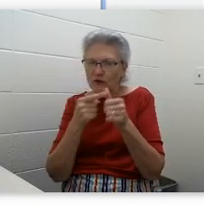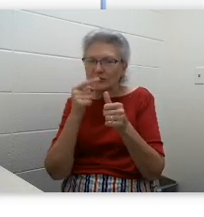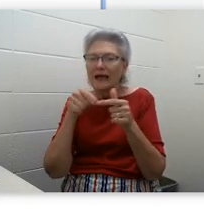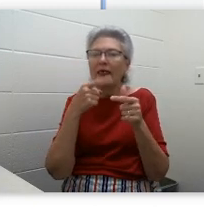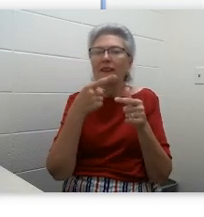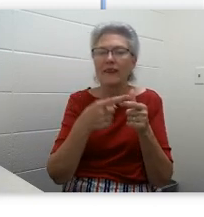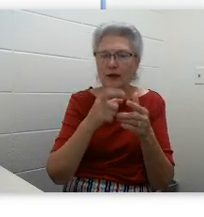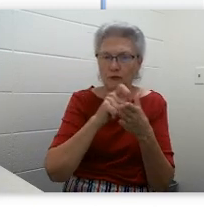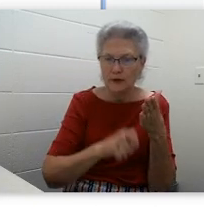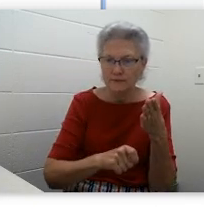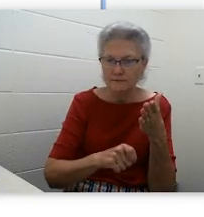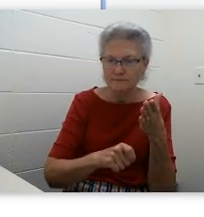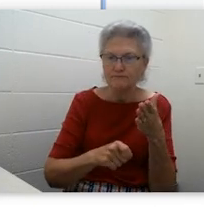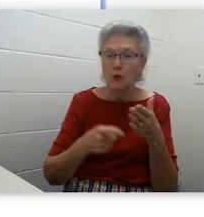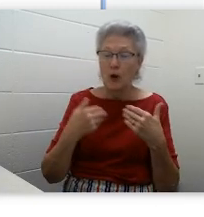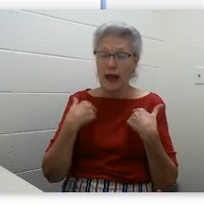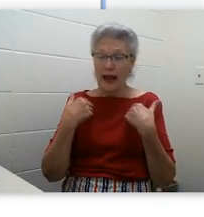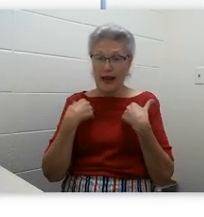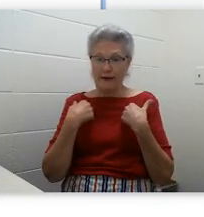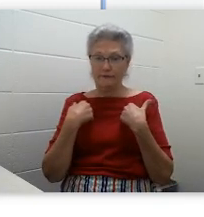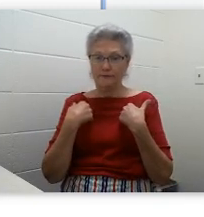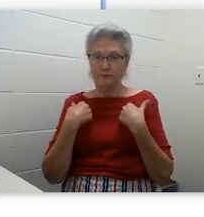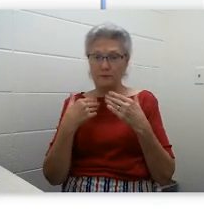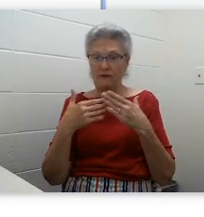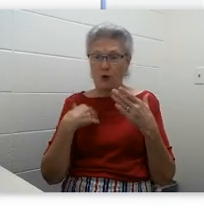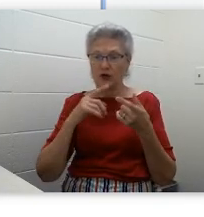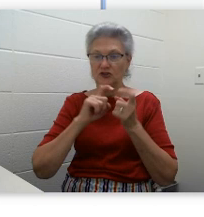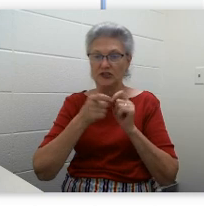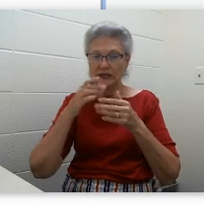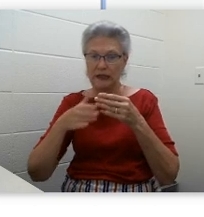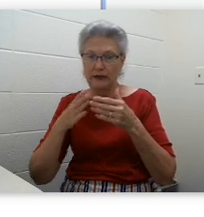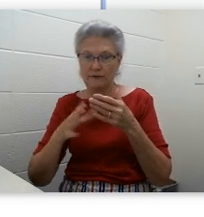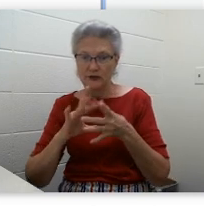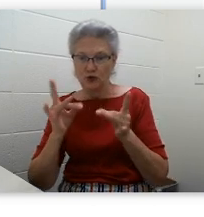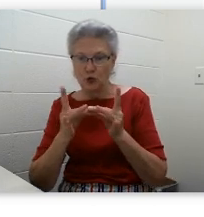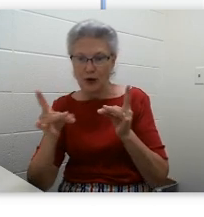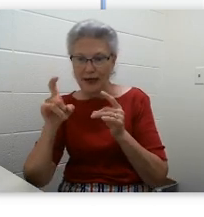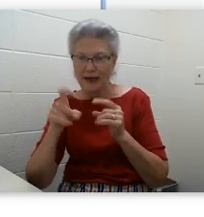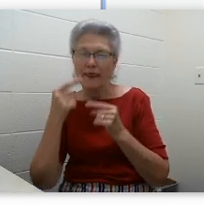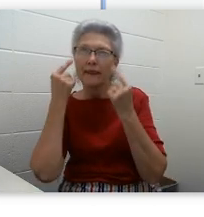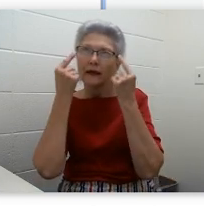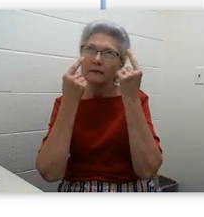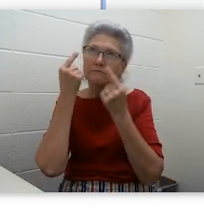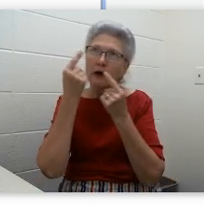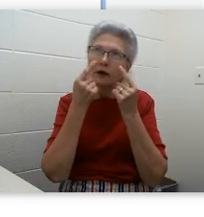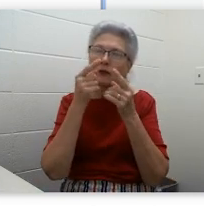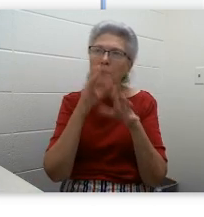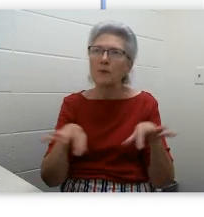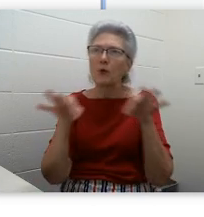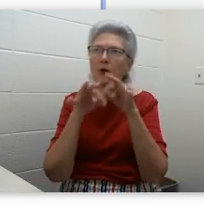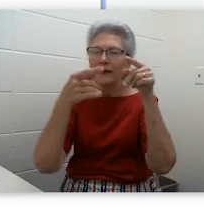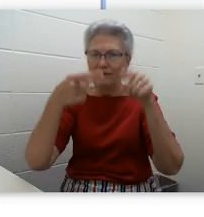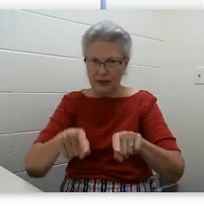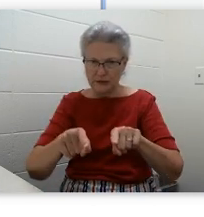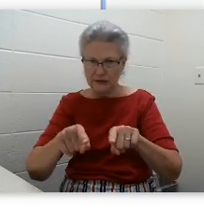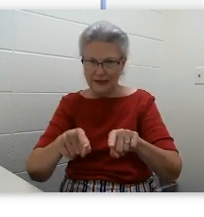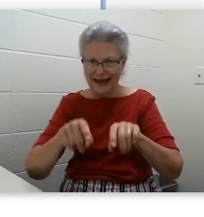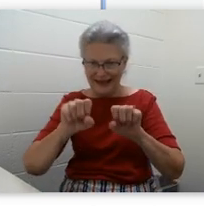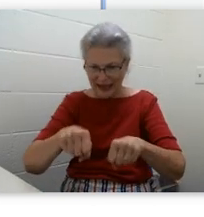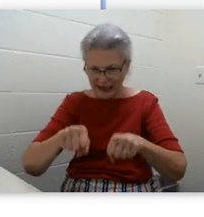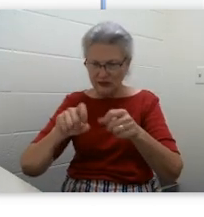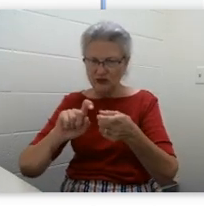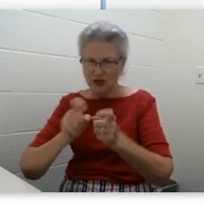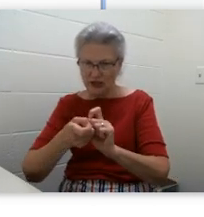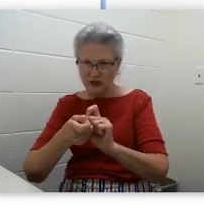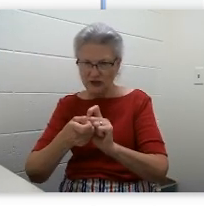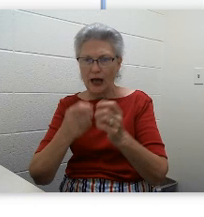writing. So what I have is, before I change the ending of the story, I need to think about the key events in the story that I can change. I